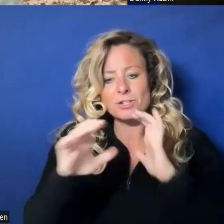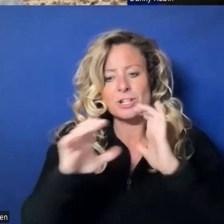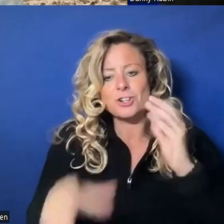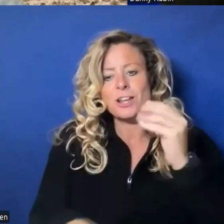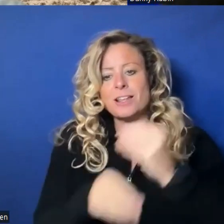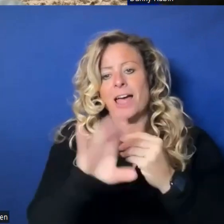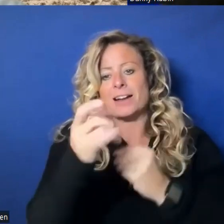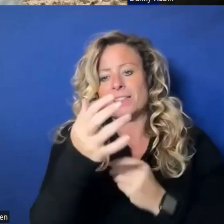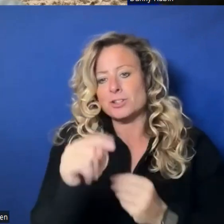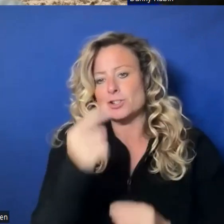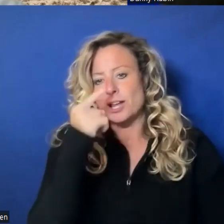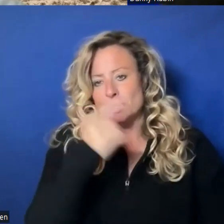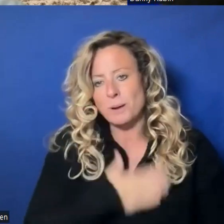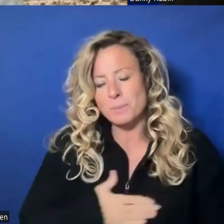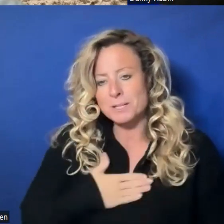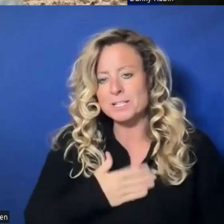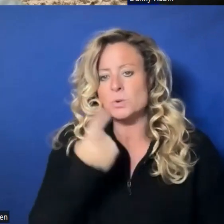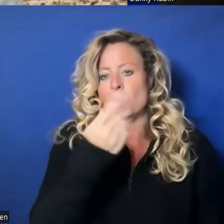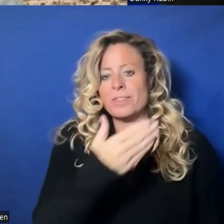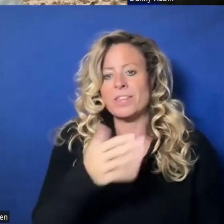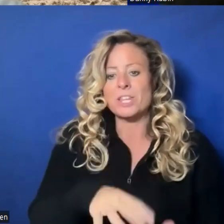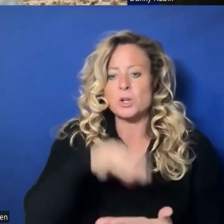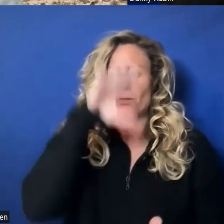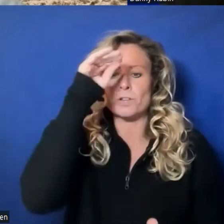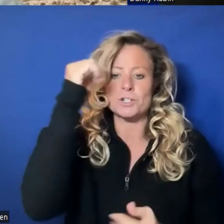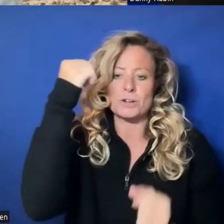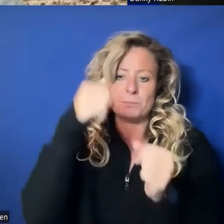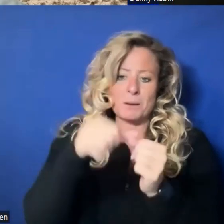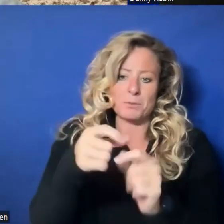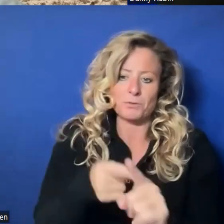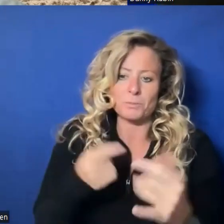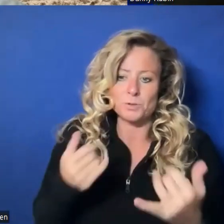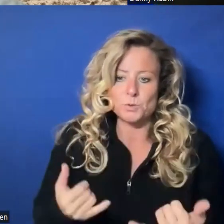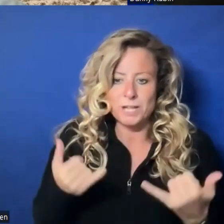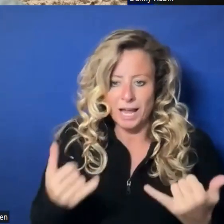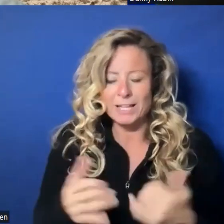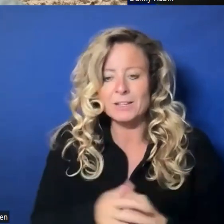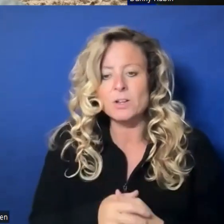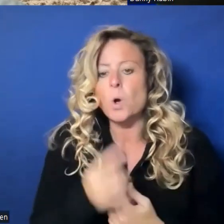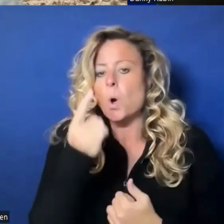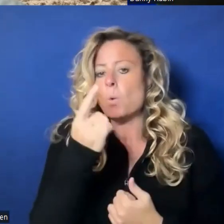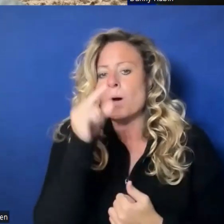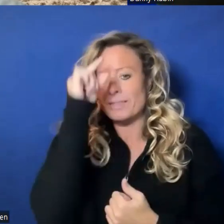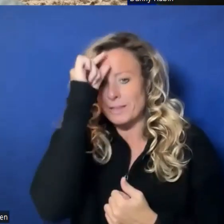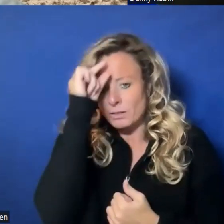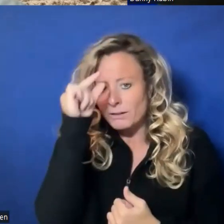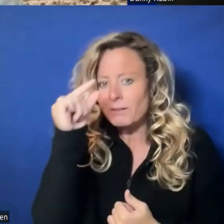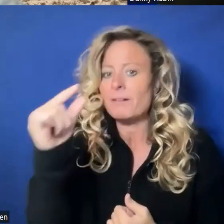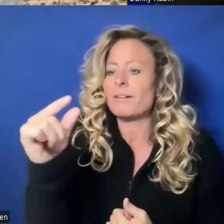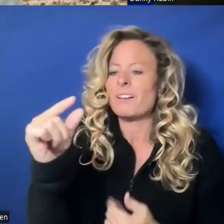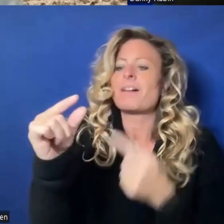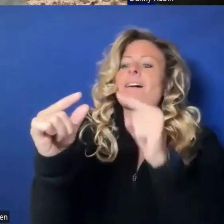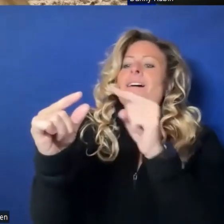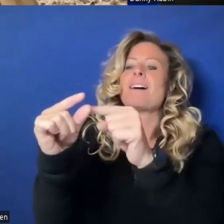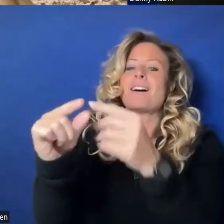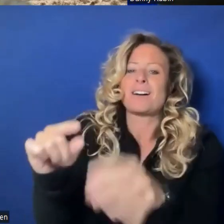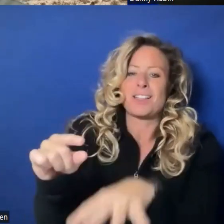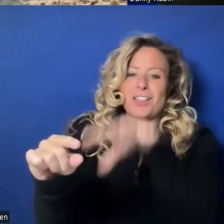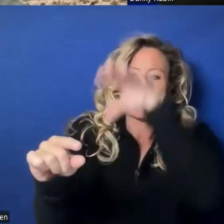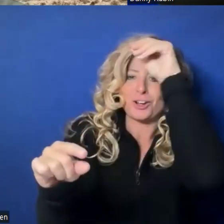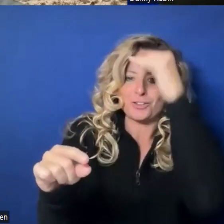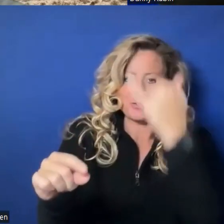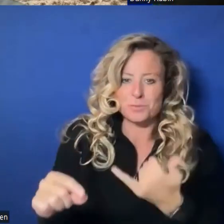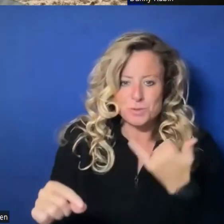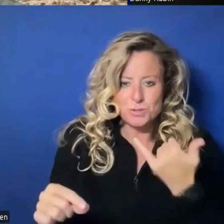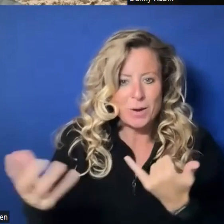chat, please. What's one thing you're going to remember? One little nugget that he gave you. Can you tell me what stuck with